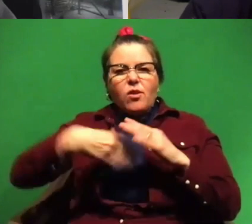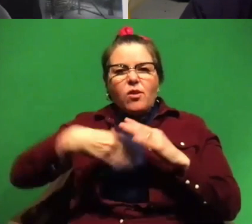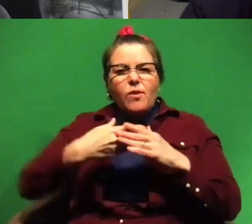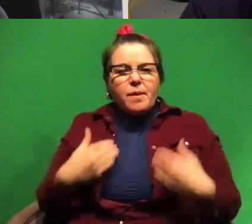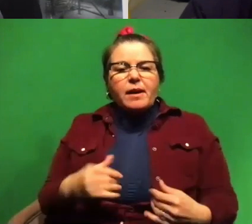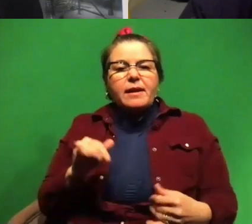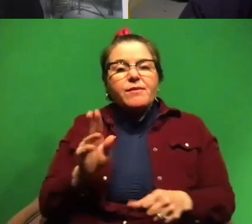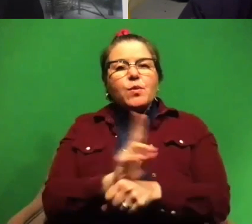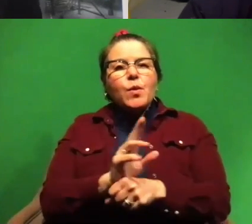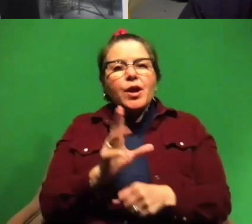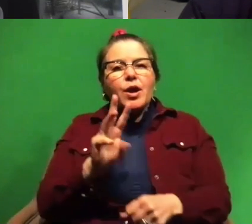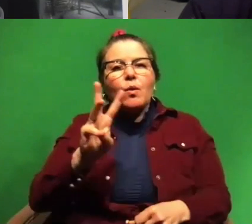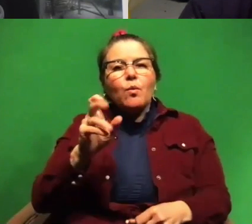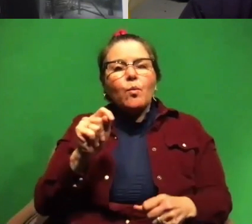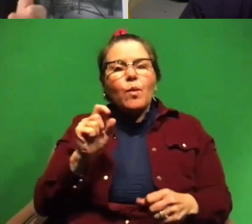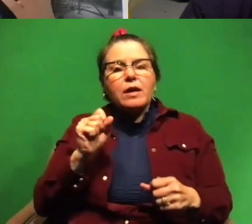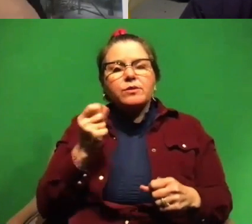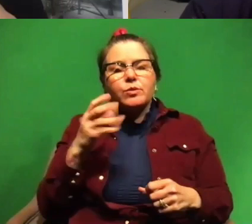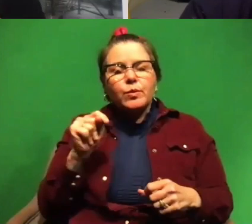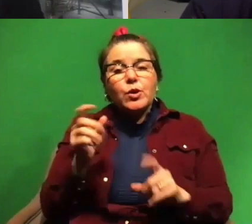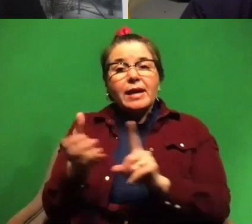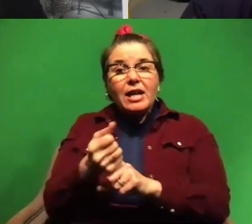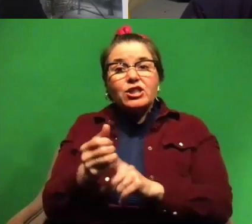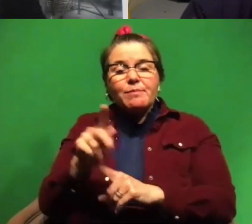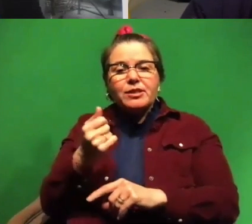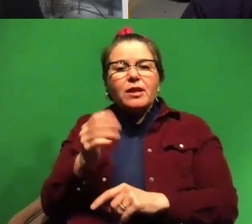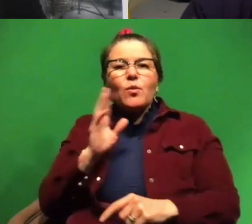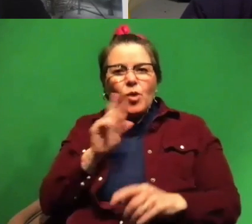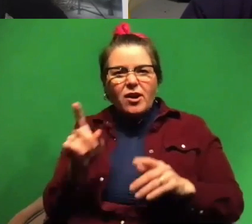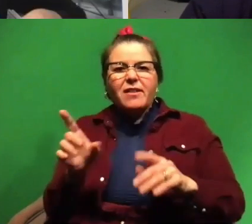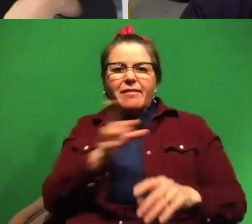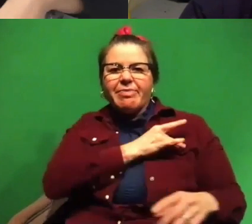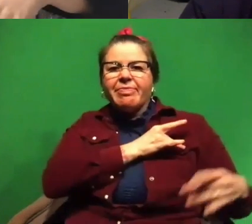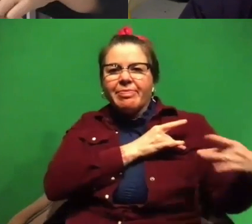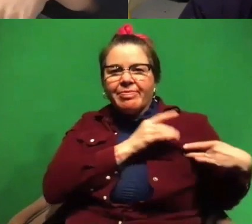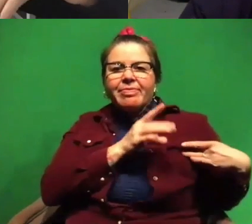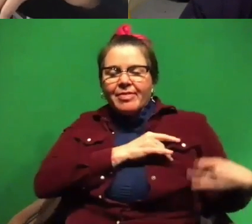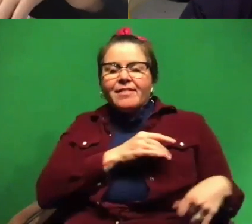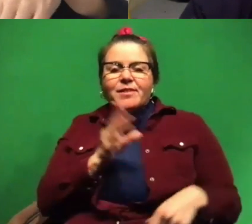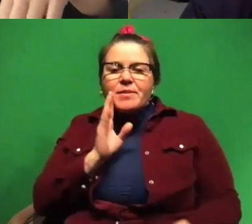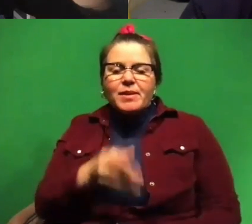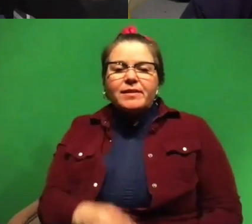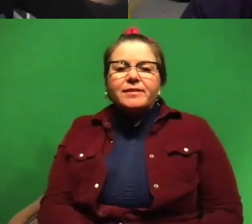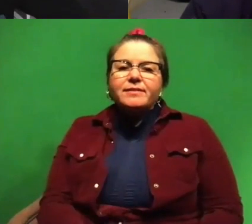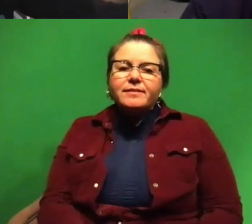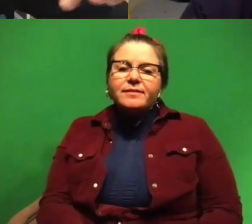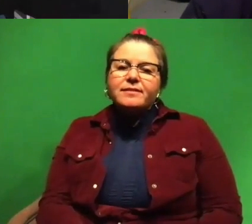wearing a wetsuit and you're catching PJs, that's gonna show up on your wetsuit. And unfortunately, you're going to have a very high